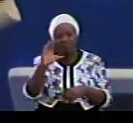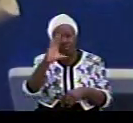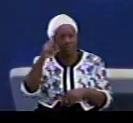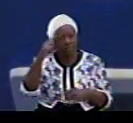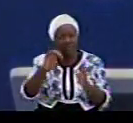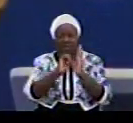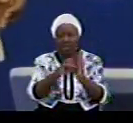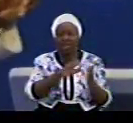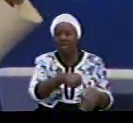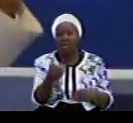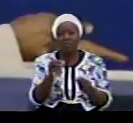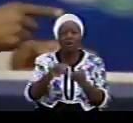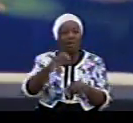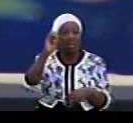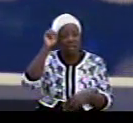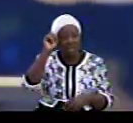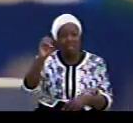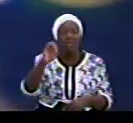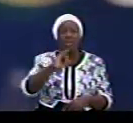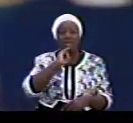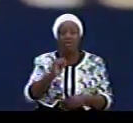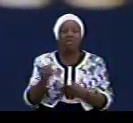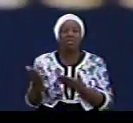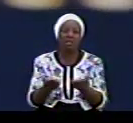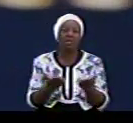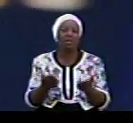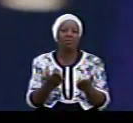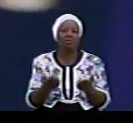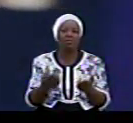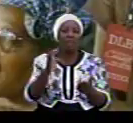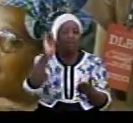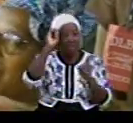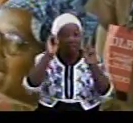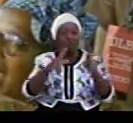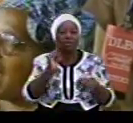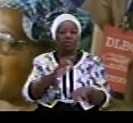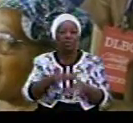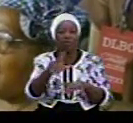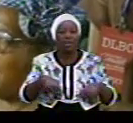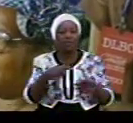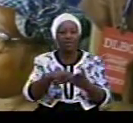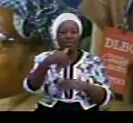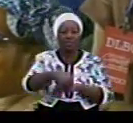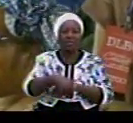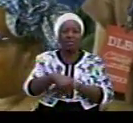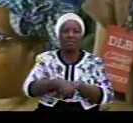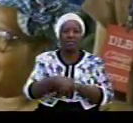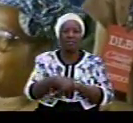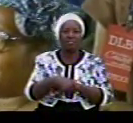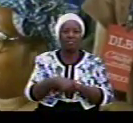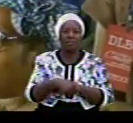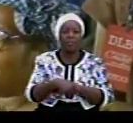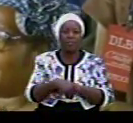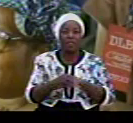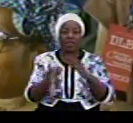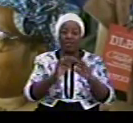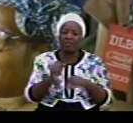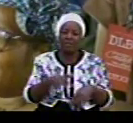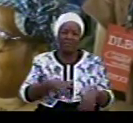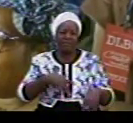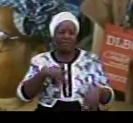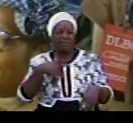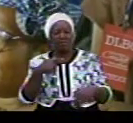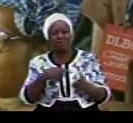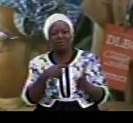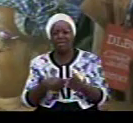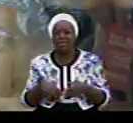He is here. He will touch your life tonight. If I feel this way, if I feel